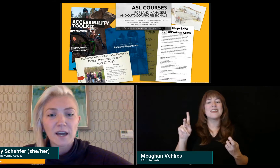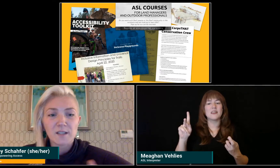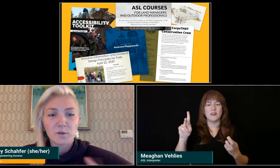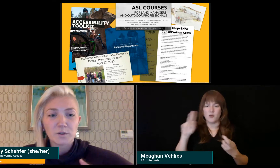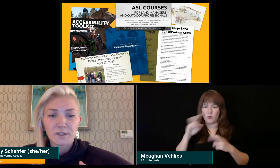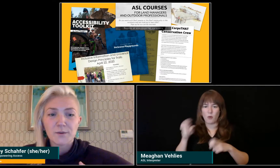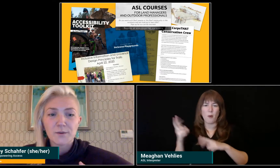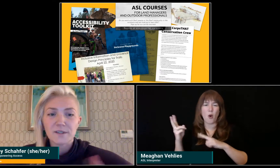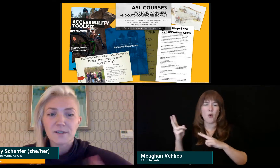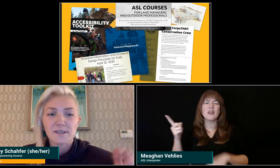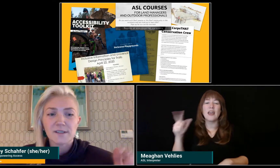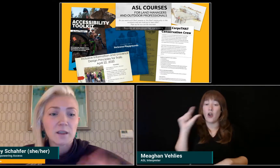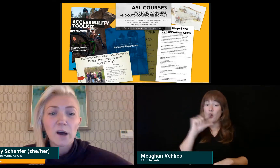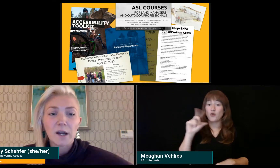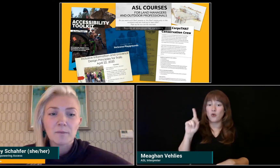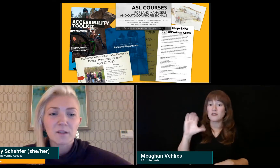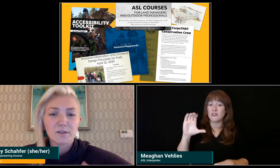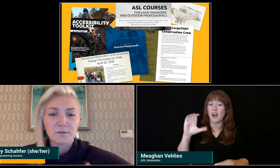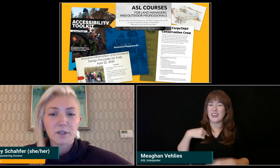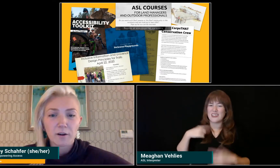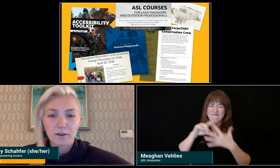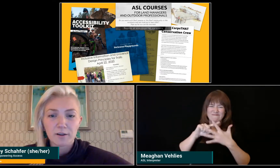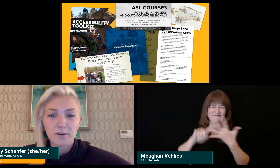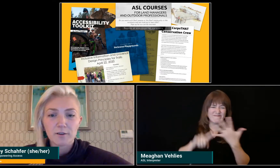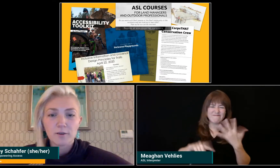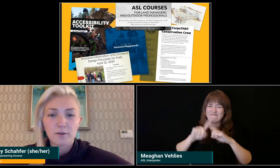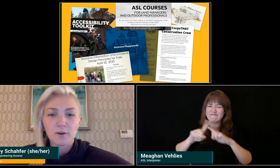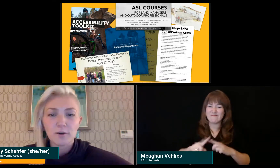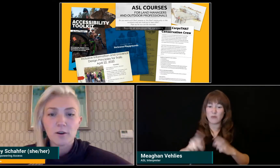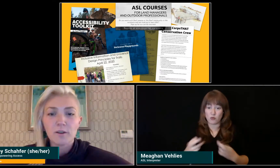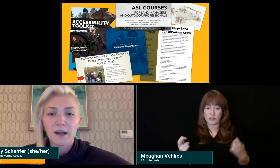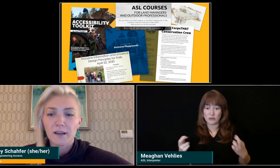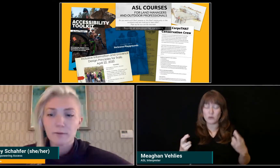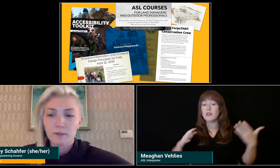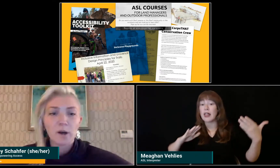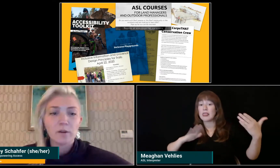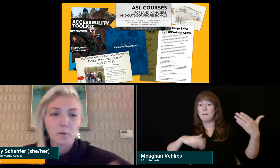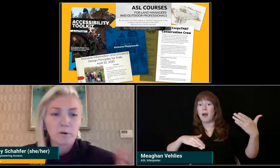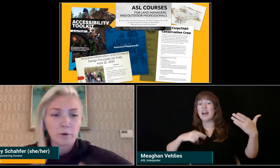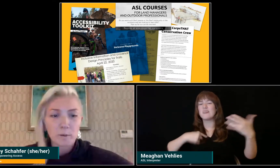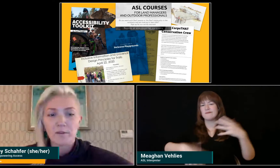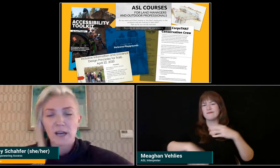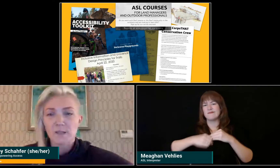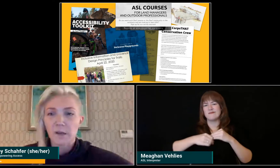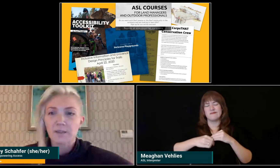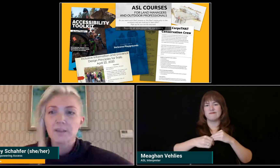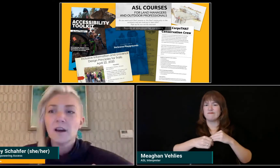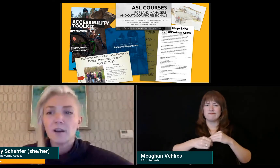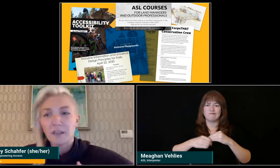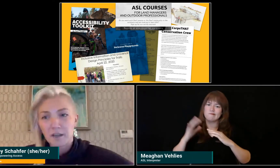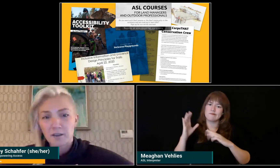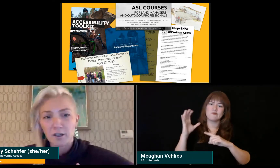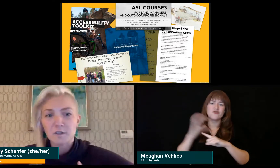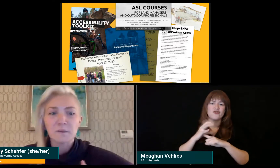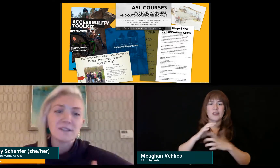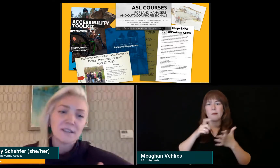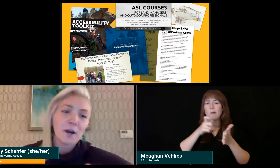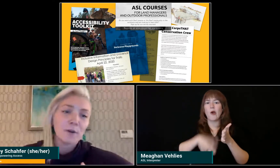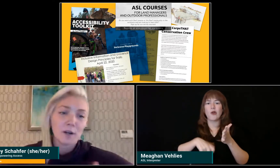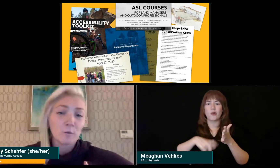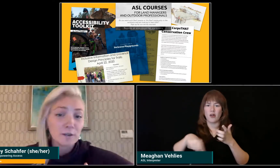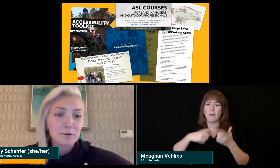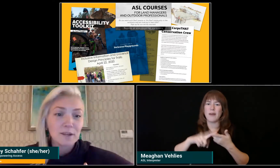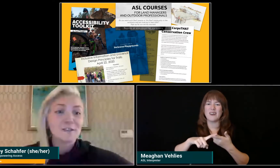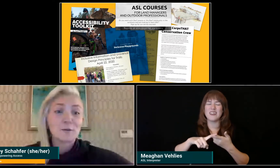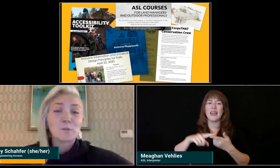Google Doc that has a bunch of resources. And at the bottom, there's a really great article that I really enjoyed about the performative aspect of land acknowledgements and